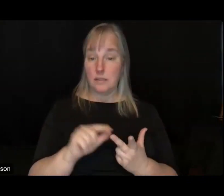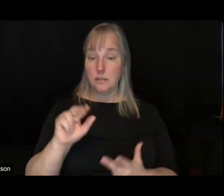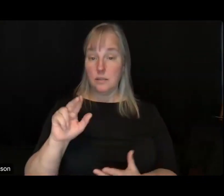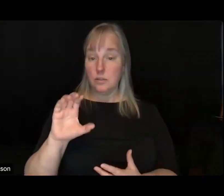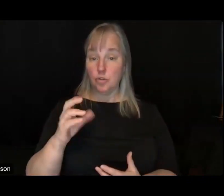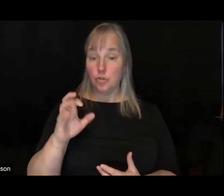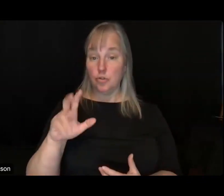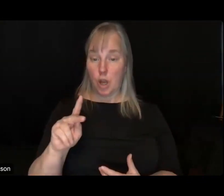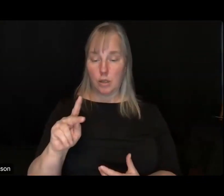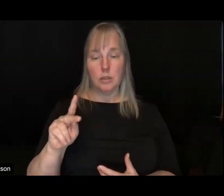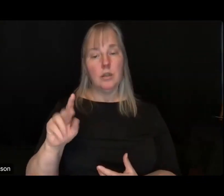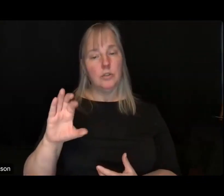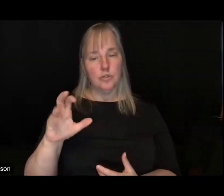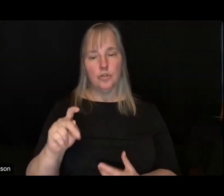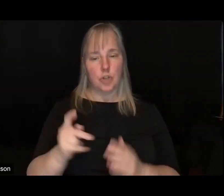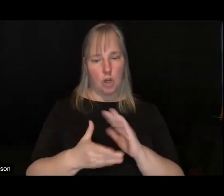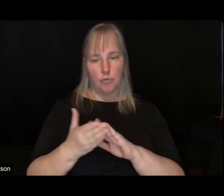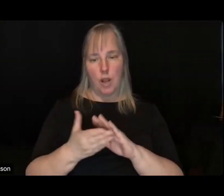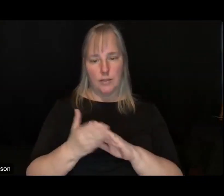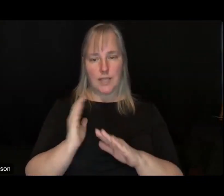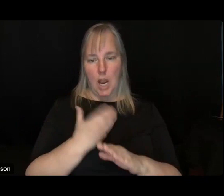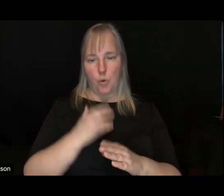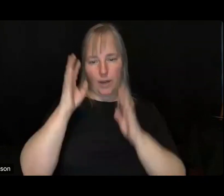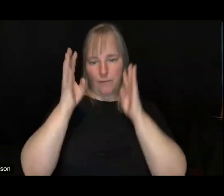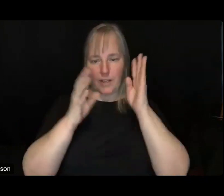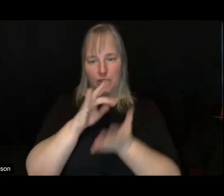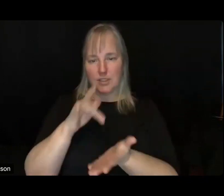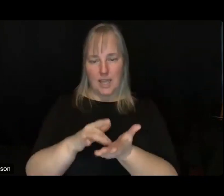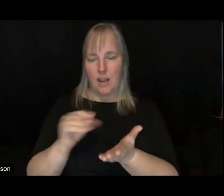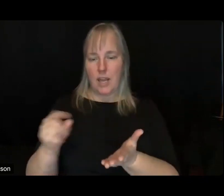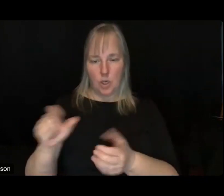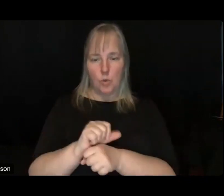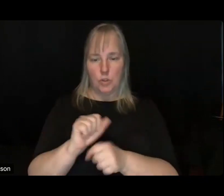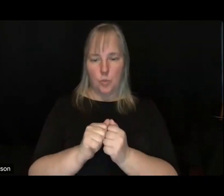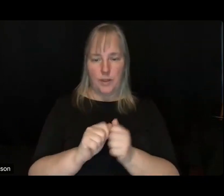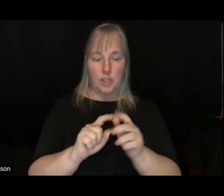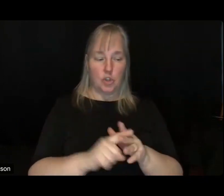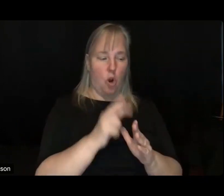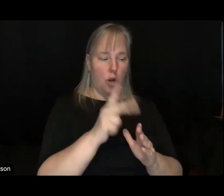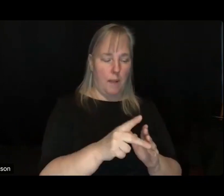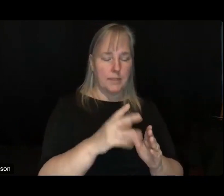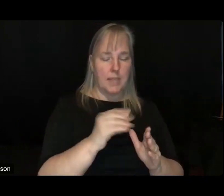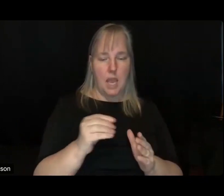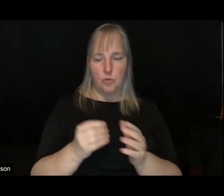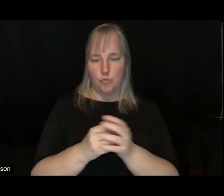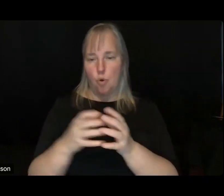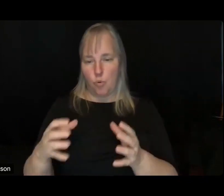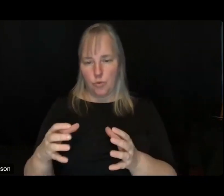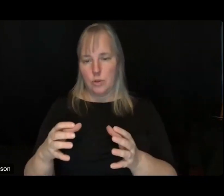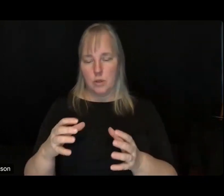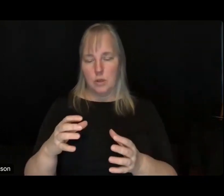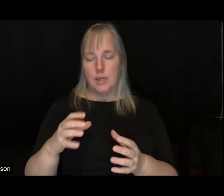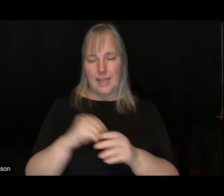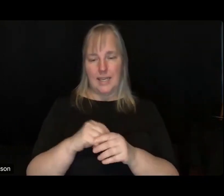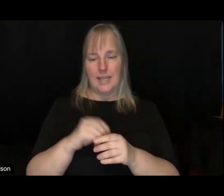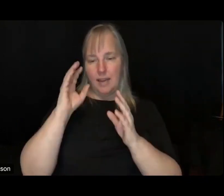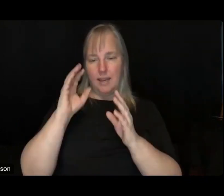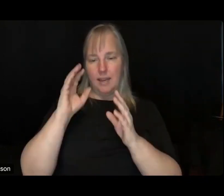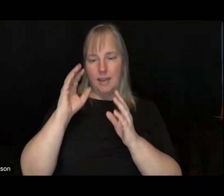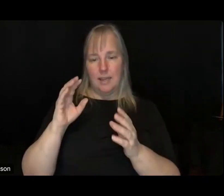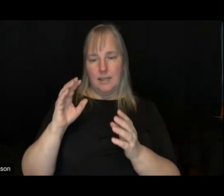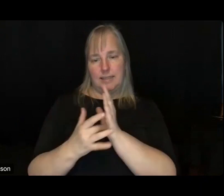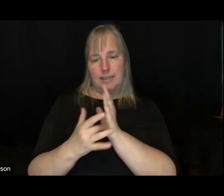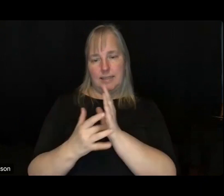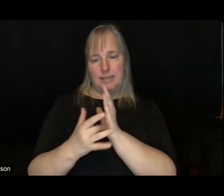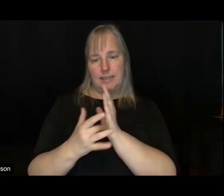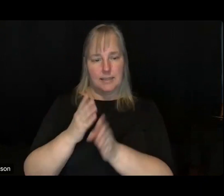who runs our innovation center and is also working with like startups and growth companies in the innovation tech sector. Yeah, I guess to pick up